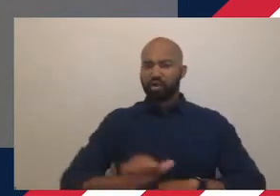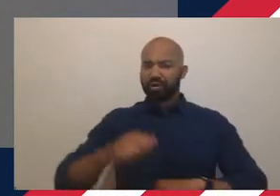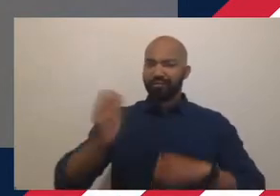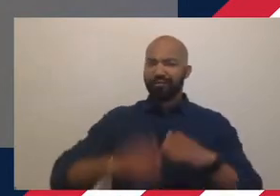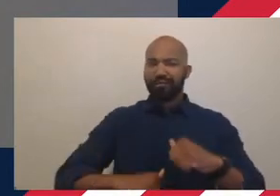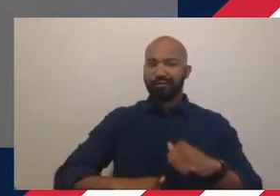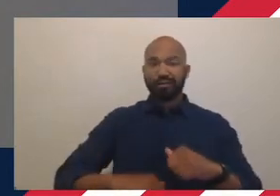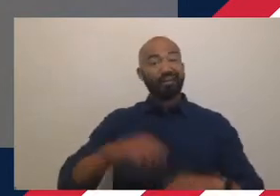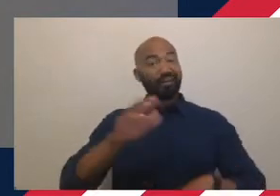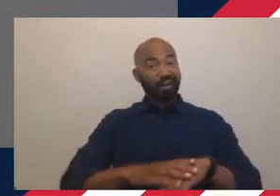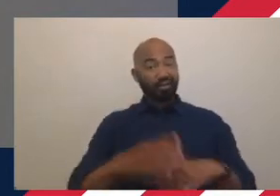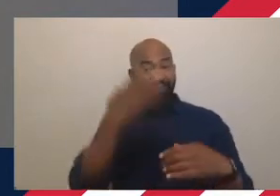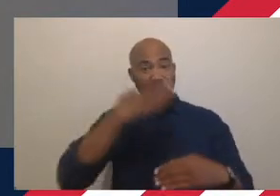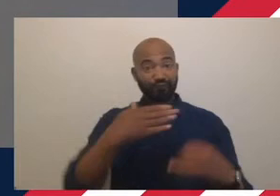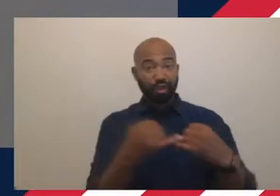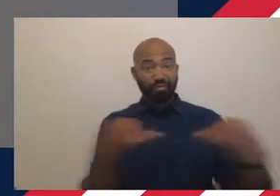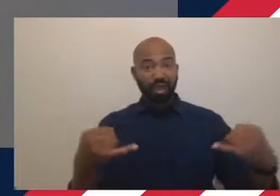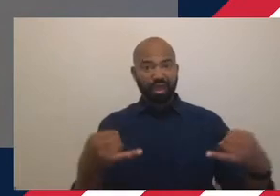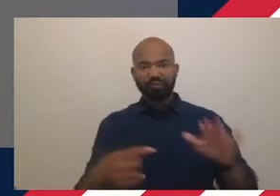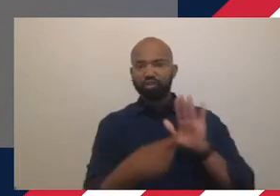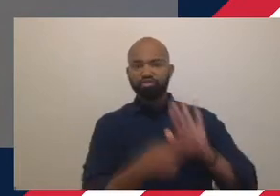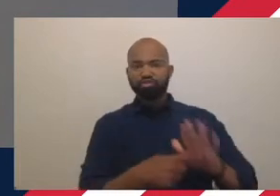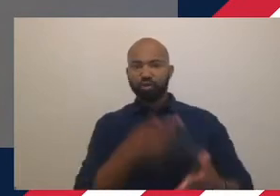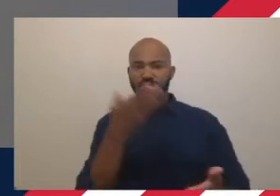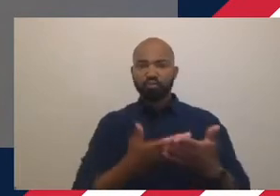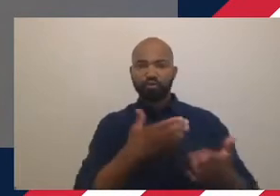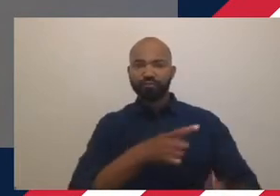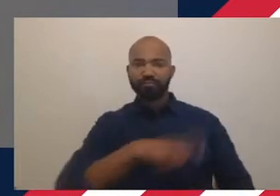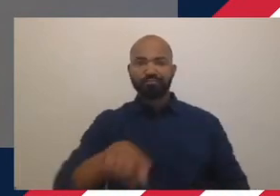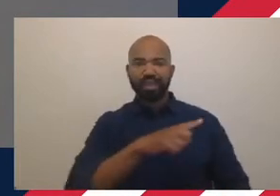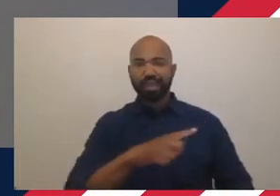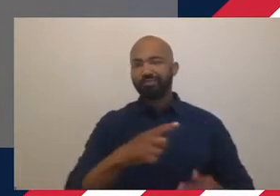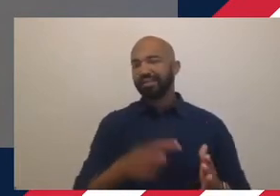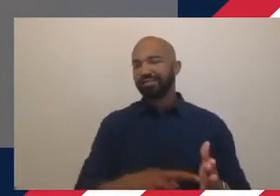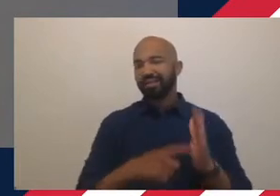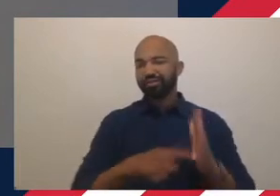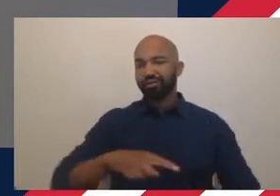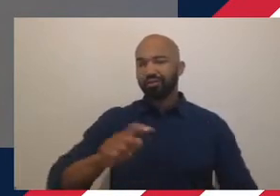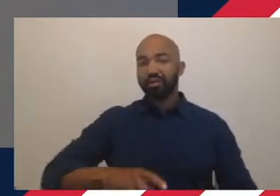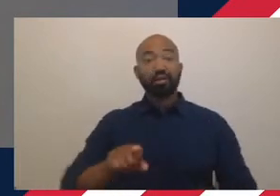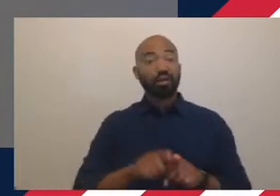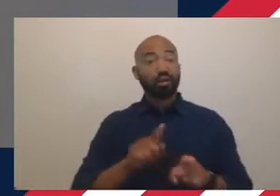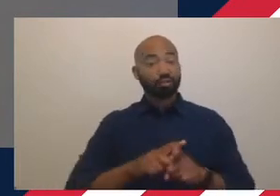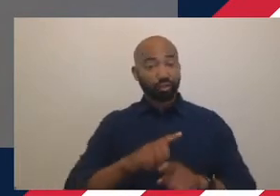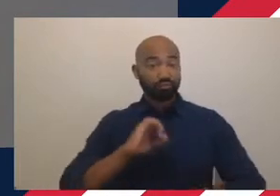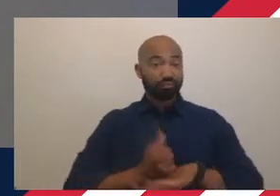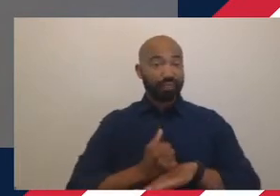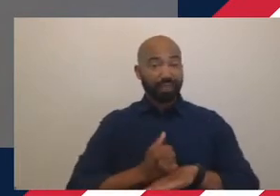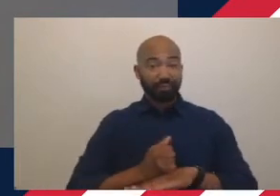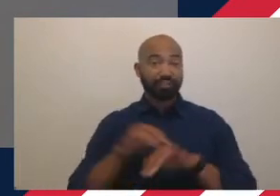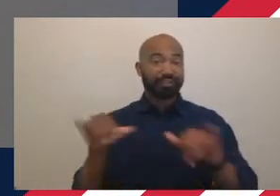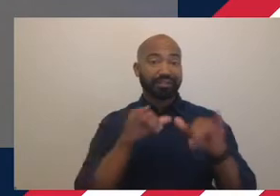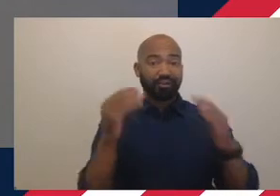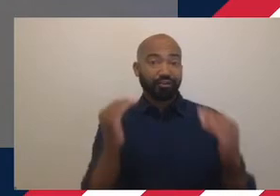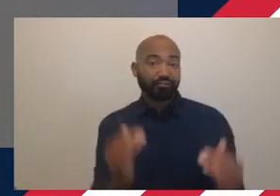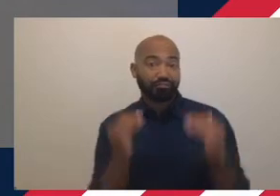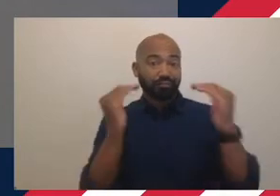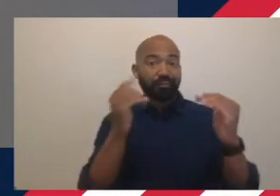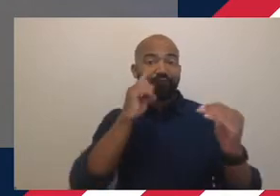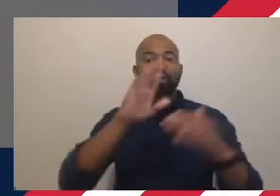are truly essential and raise the standards for all of American workers. Thank you for your time.